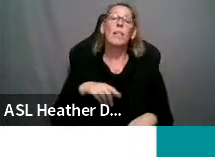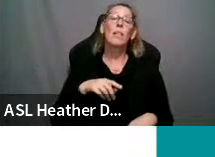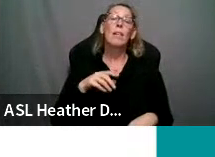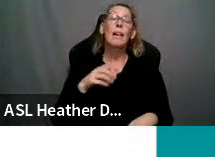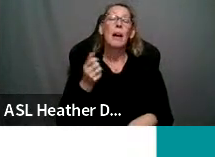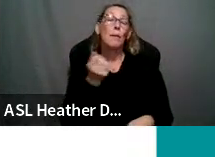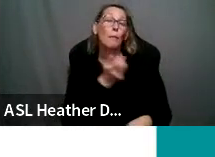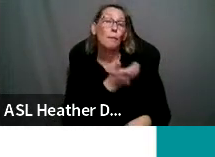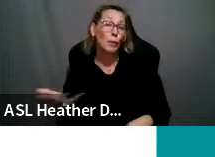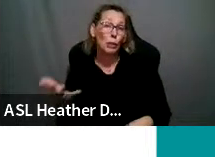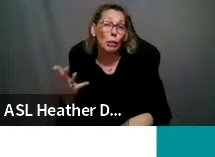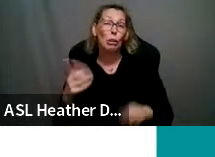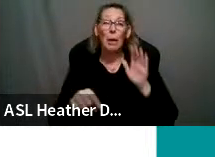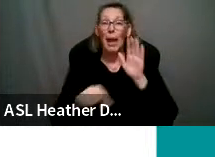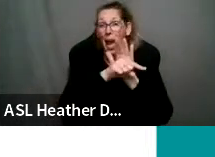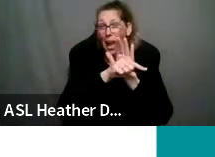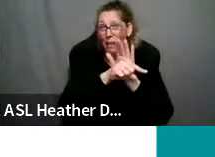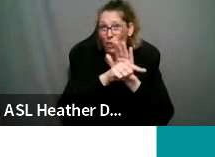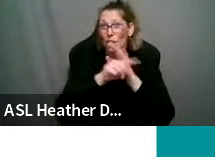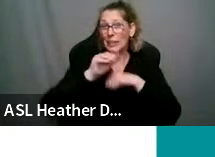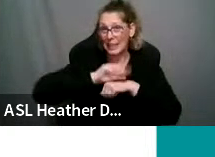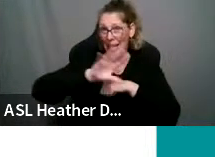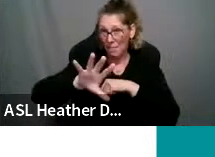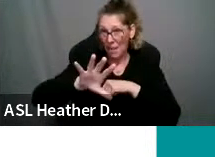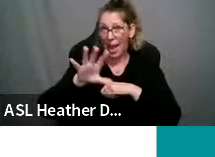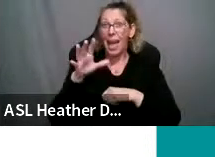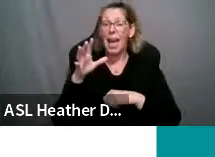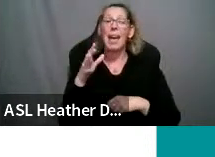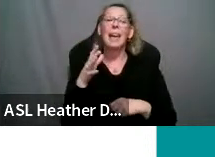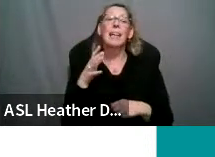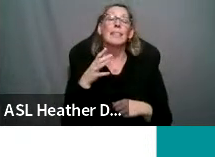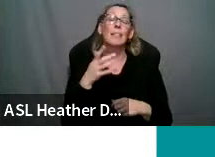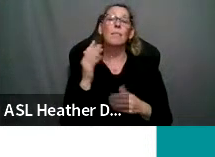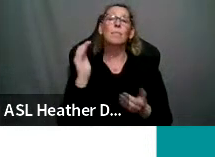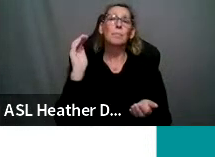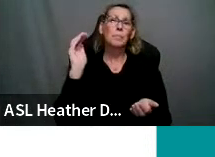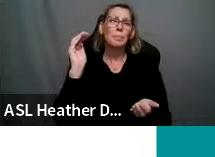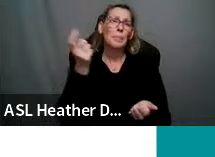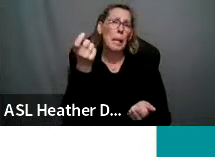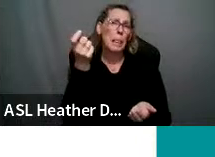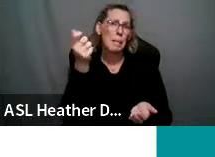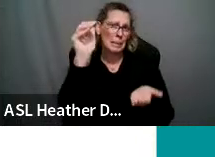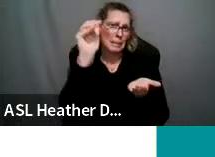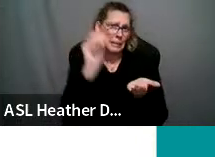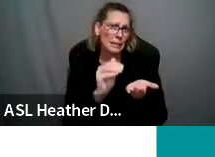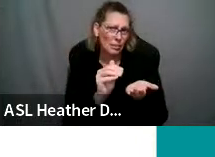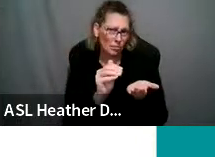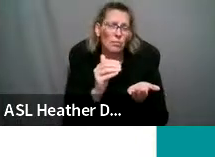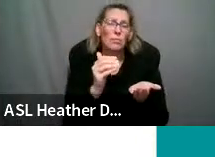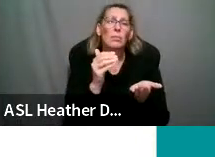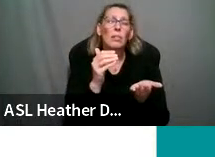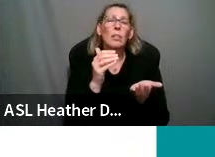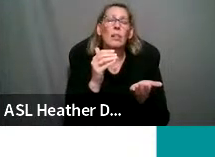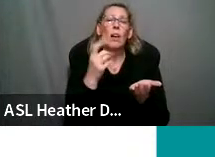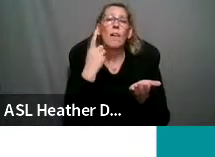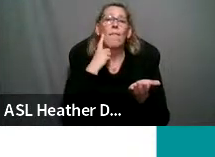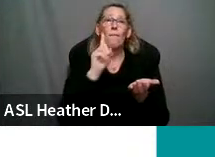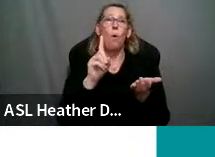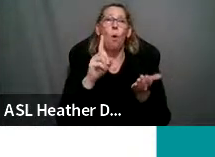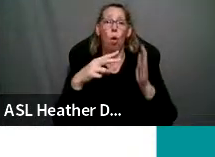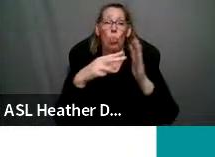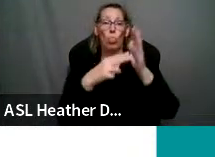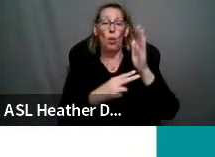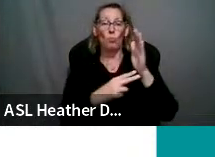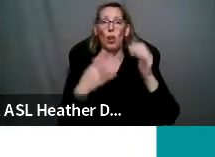adverse impacts. Is a slight reduction in the distance between the Interstate Bridge